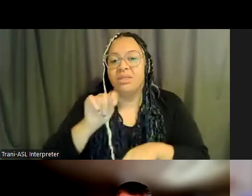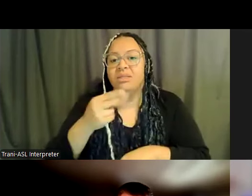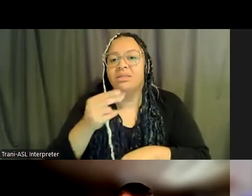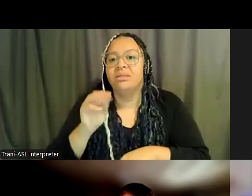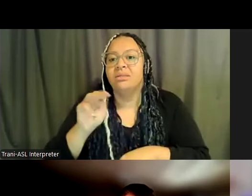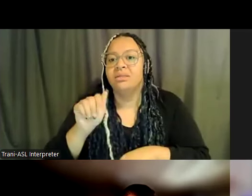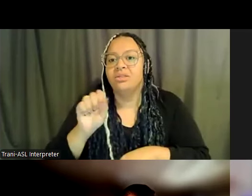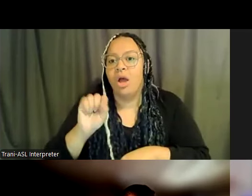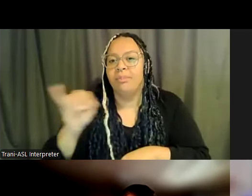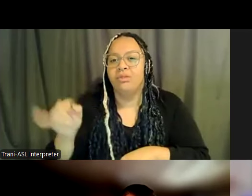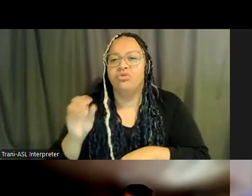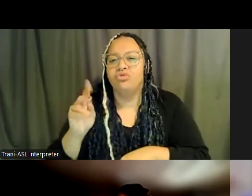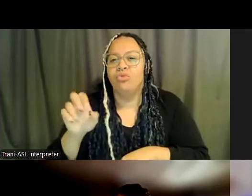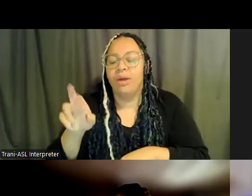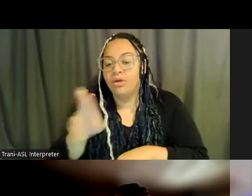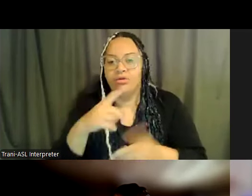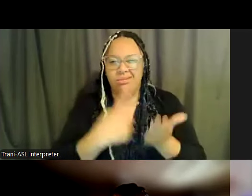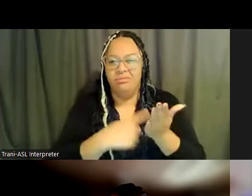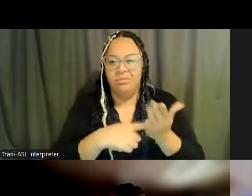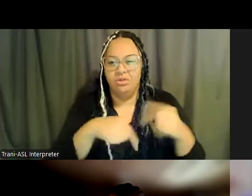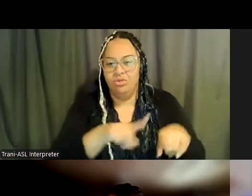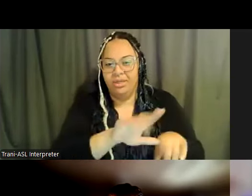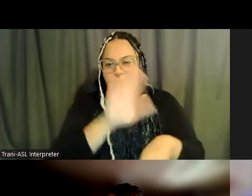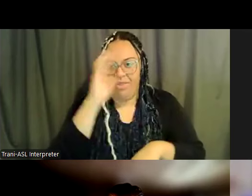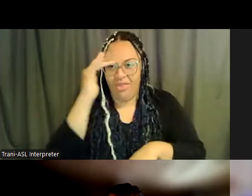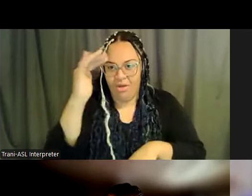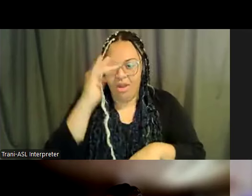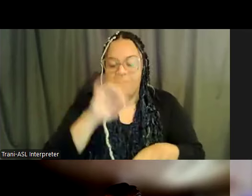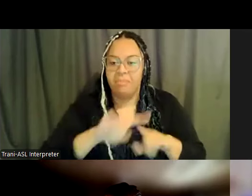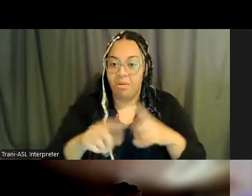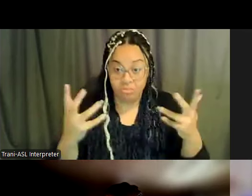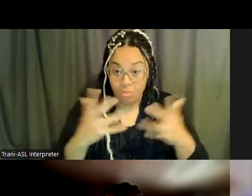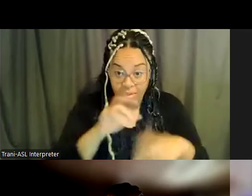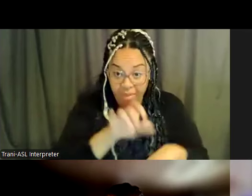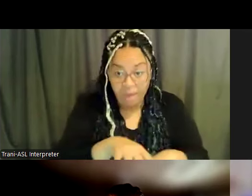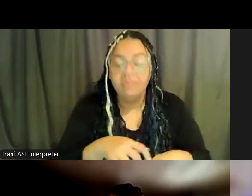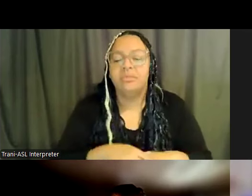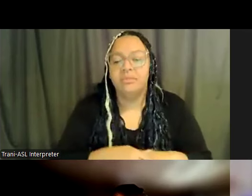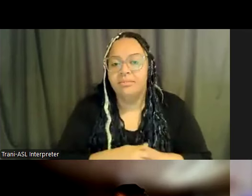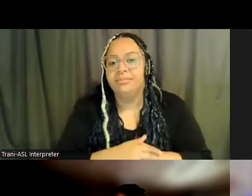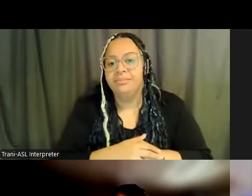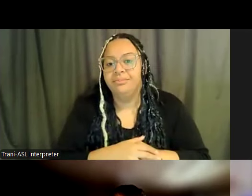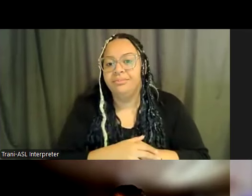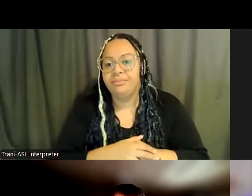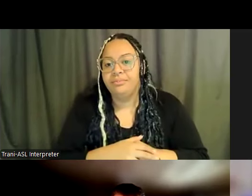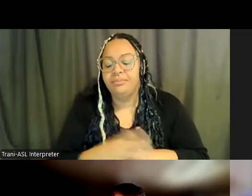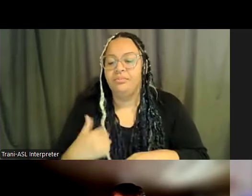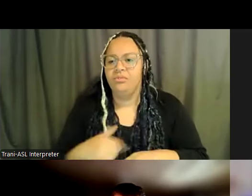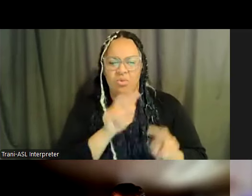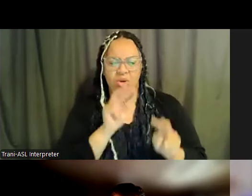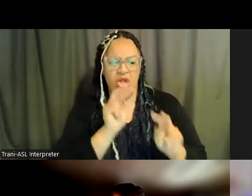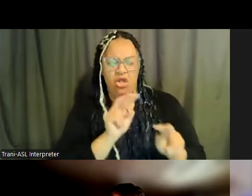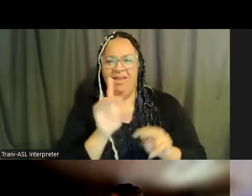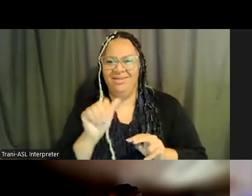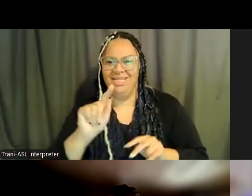suicide and interpersonal theory of suicide. And what it is that when we look at the